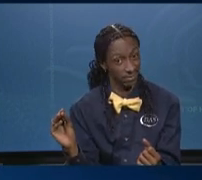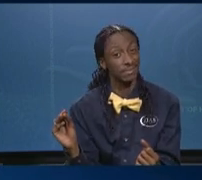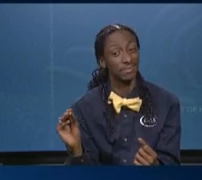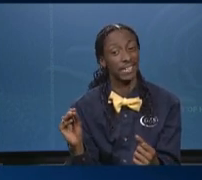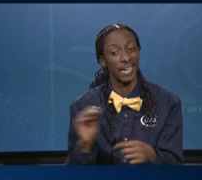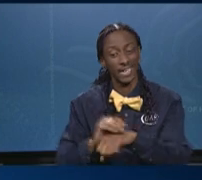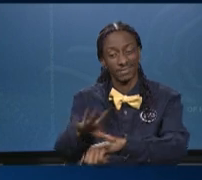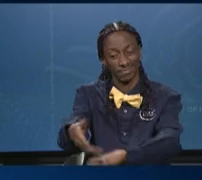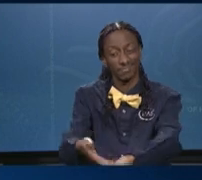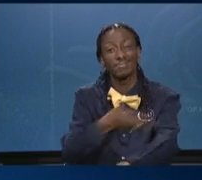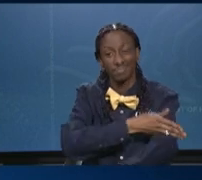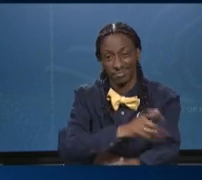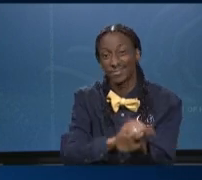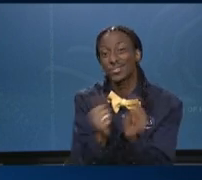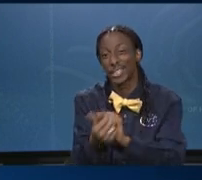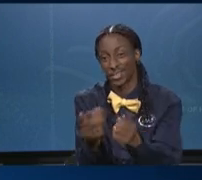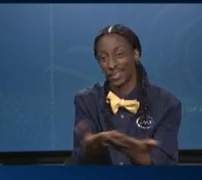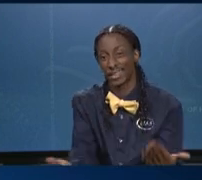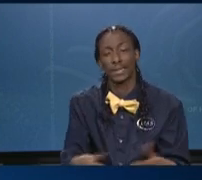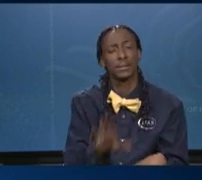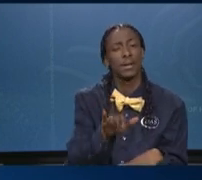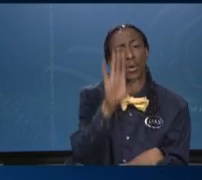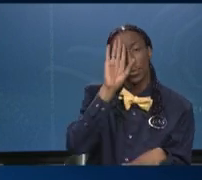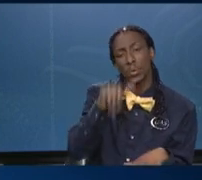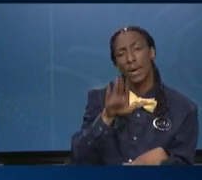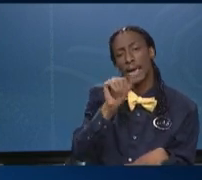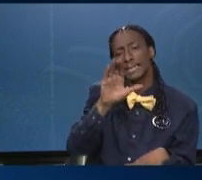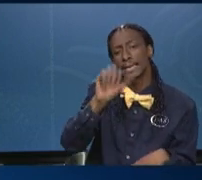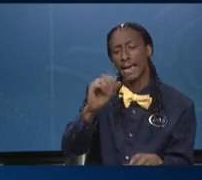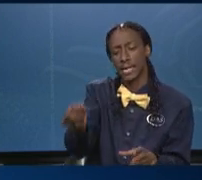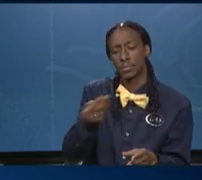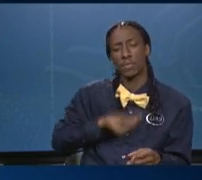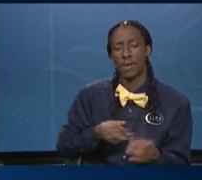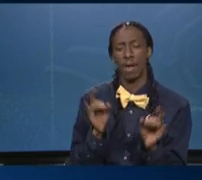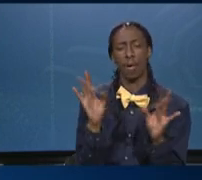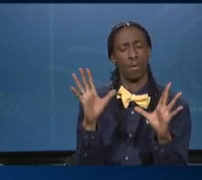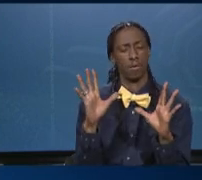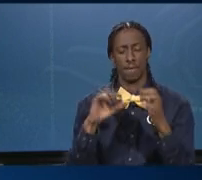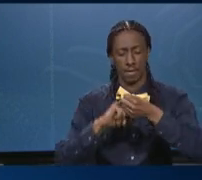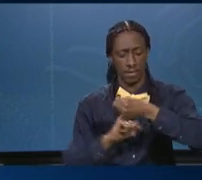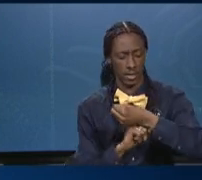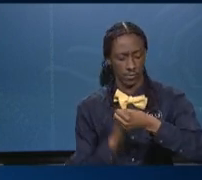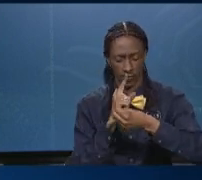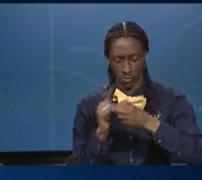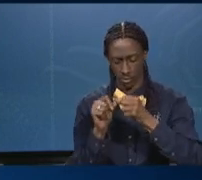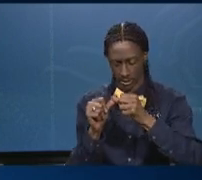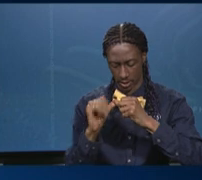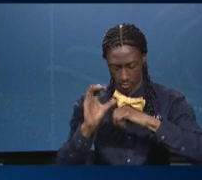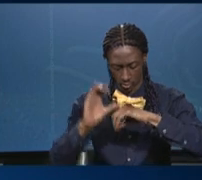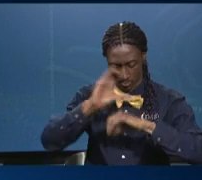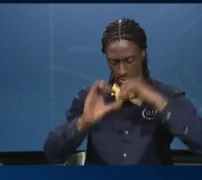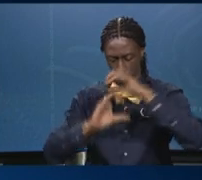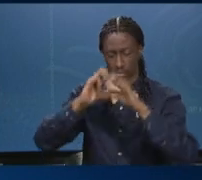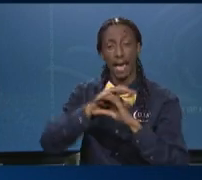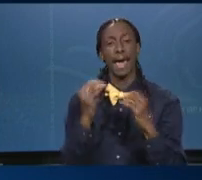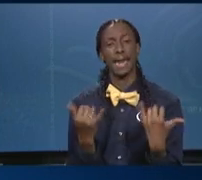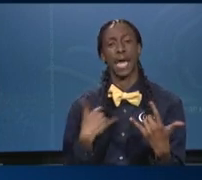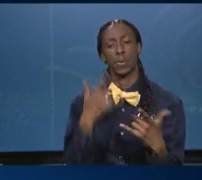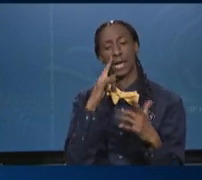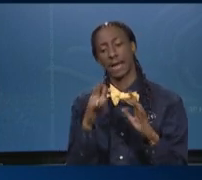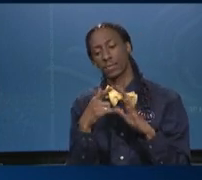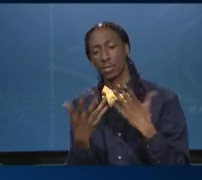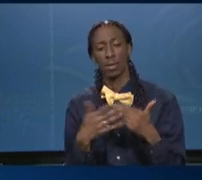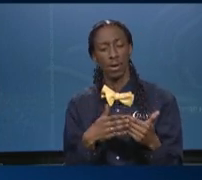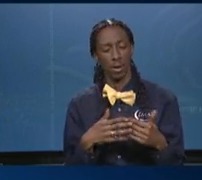a difference. You know, the ACA has given us a phenomenal foundation from which to build, and now we have to look at extending